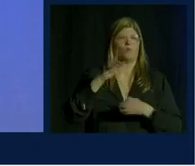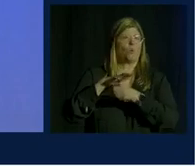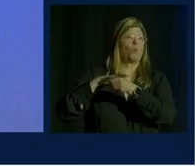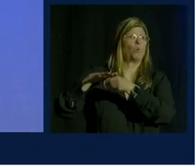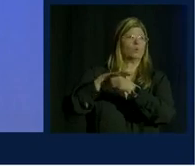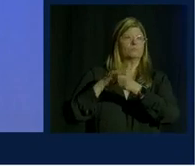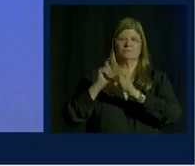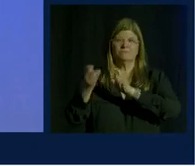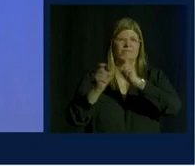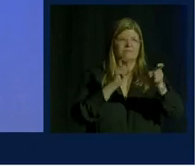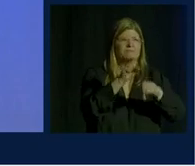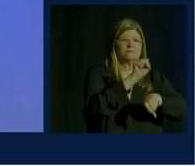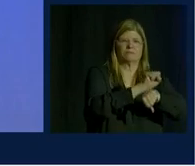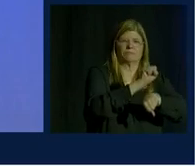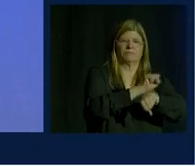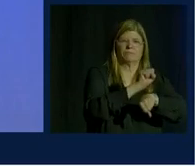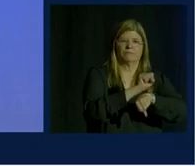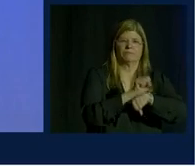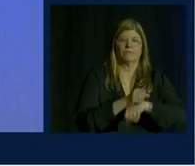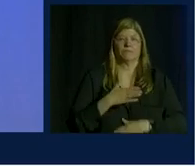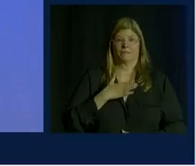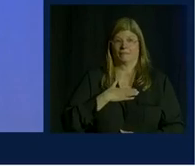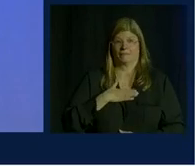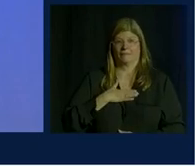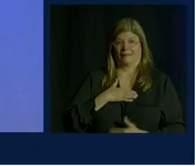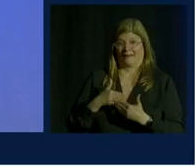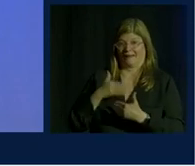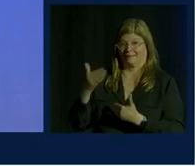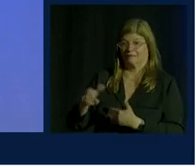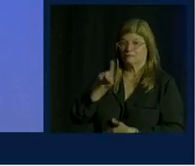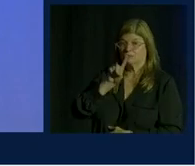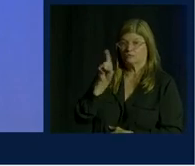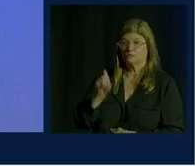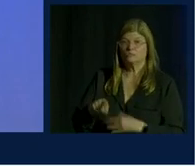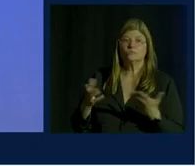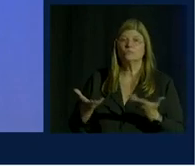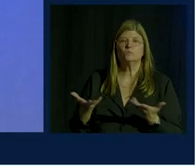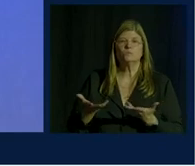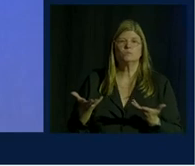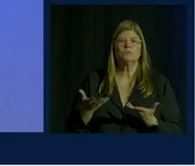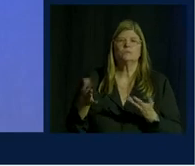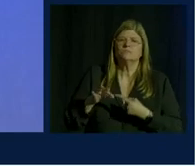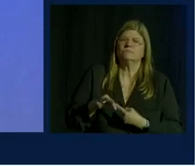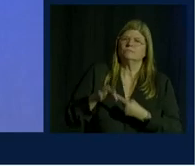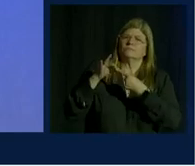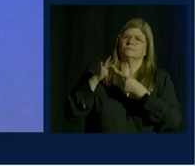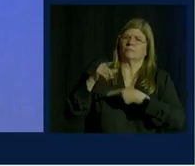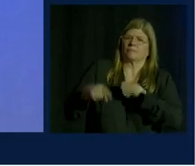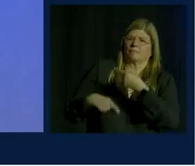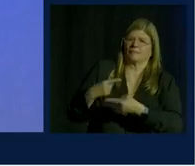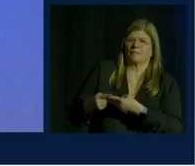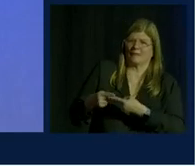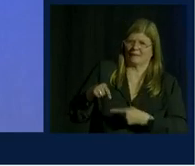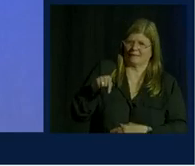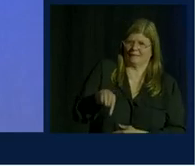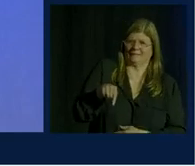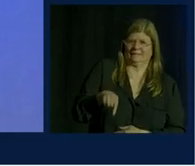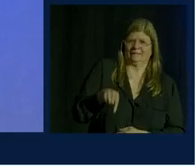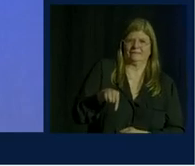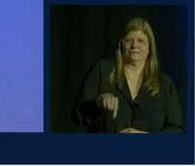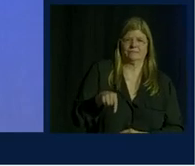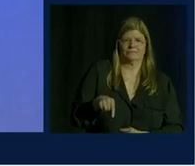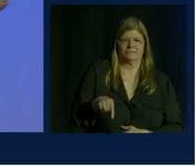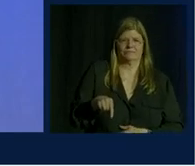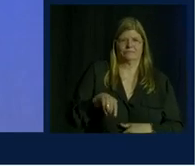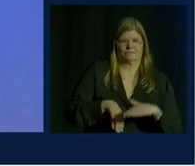what my next question is. What is so unique about these platforms and what was exciting in partnering with both